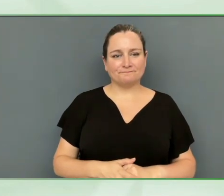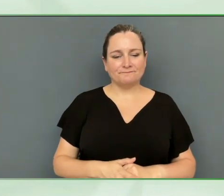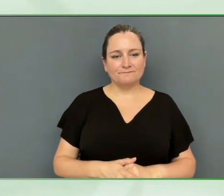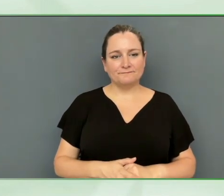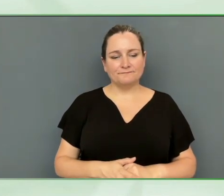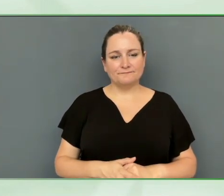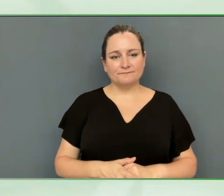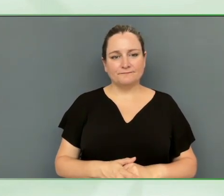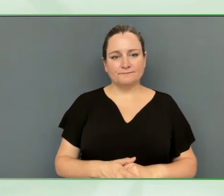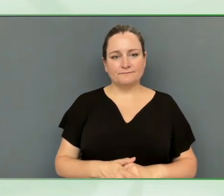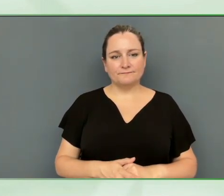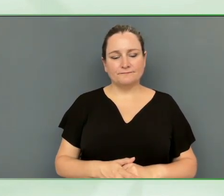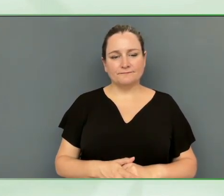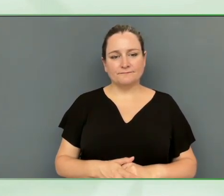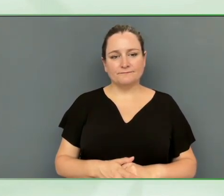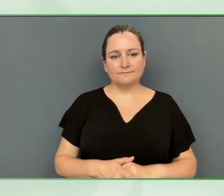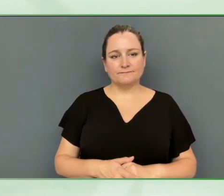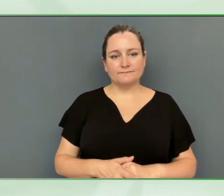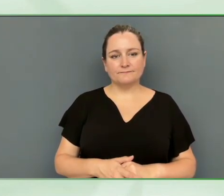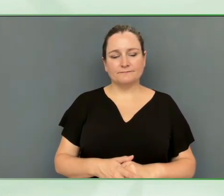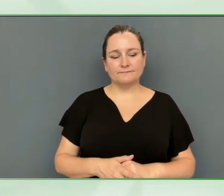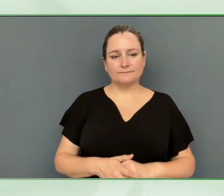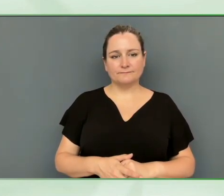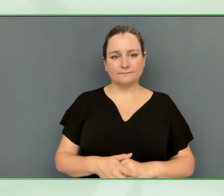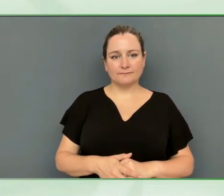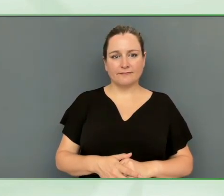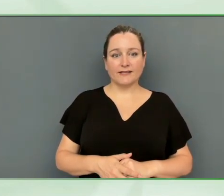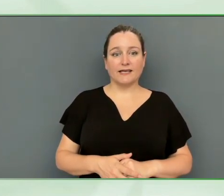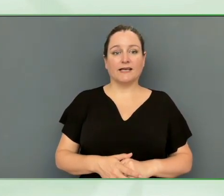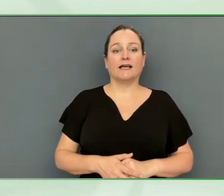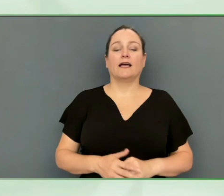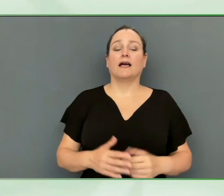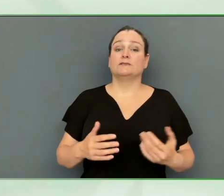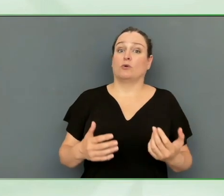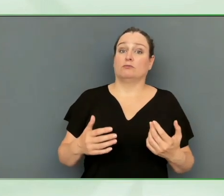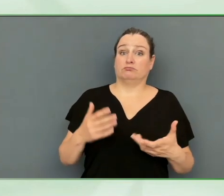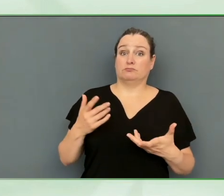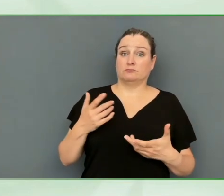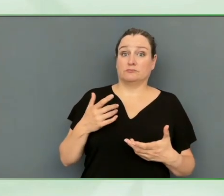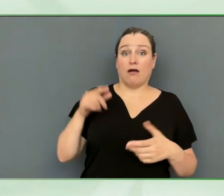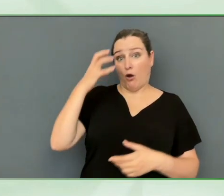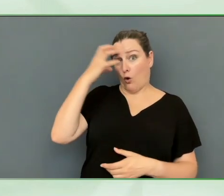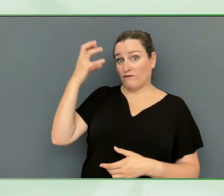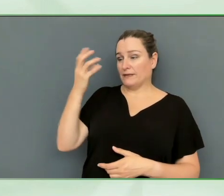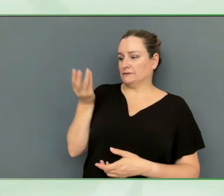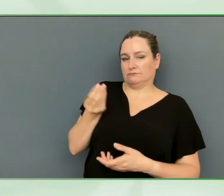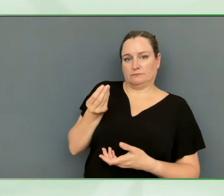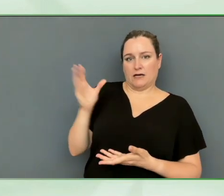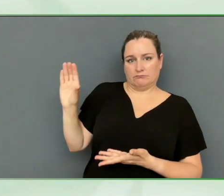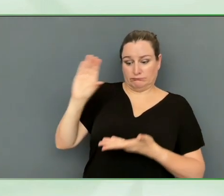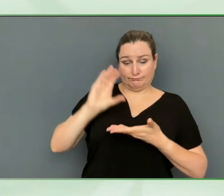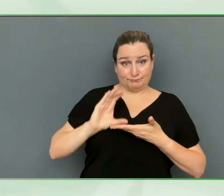touch upon it later on in the discussion, is we got funding to do a questionnaire research